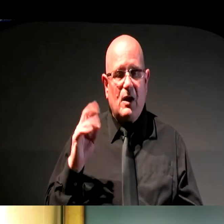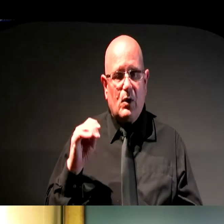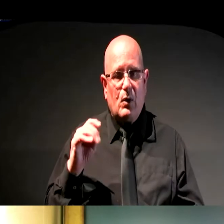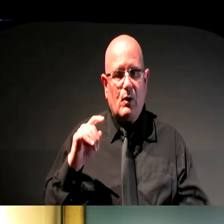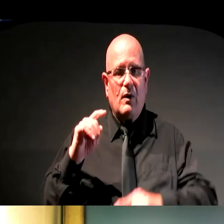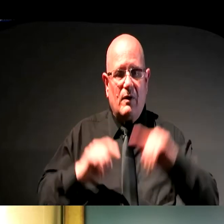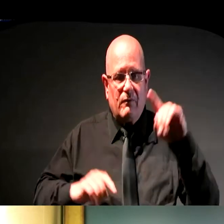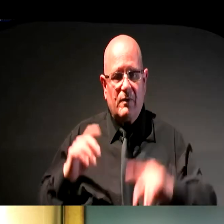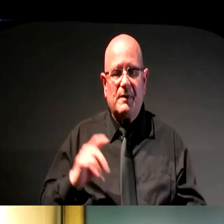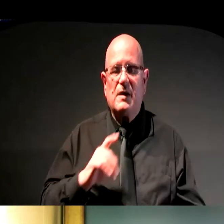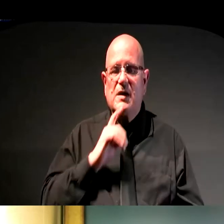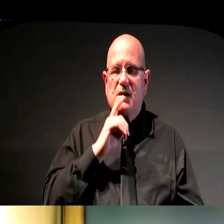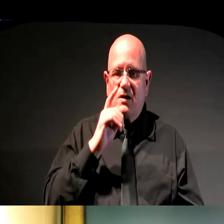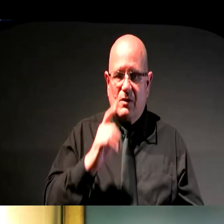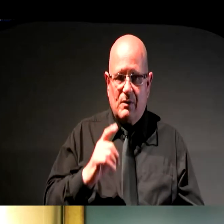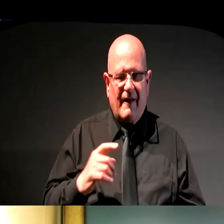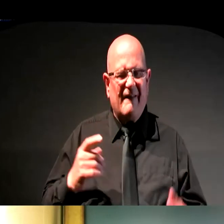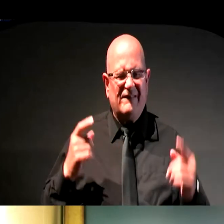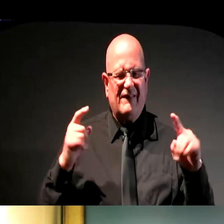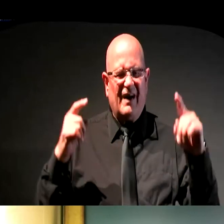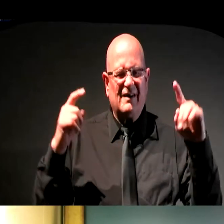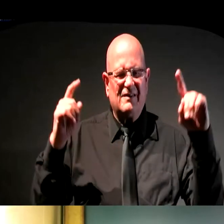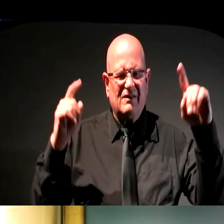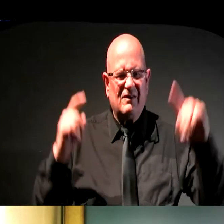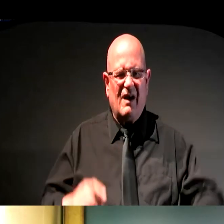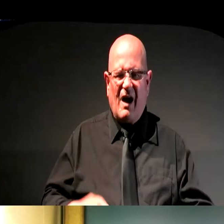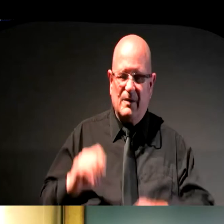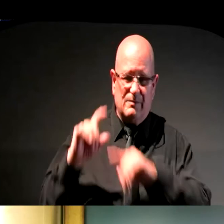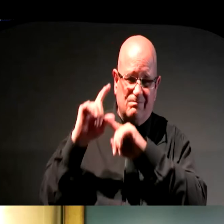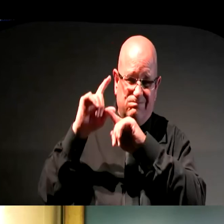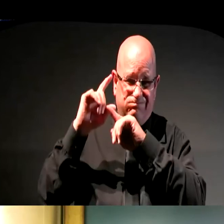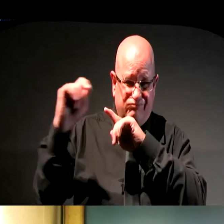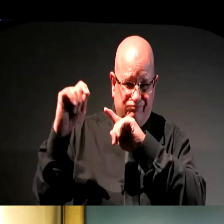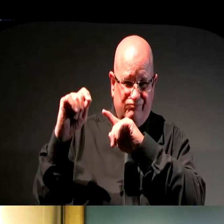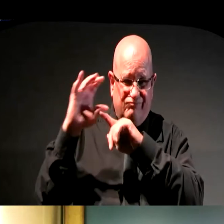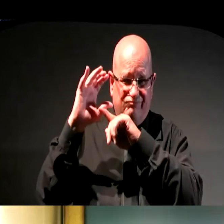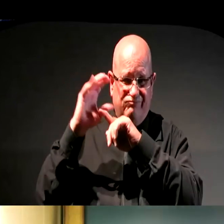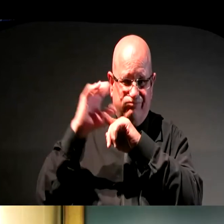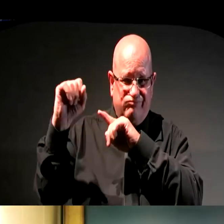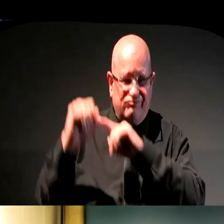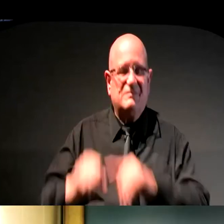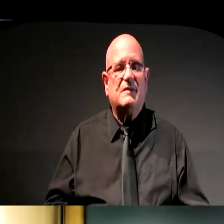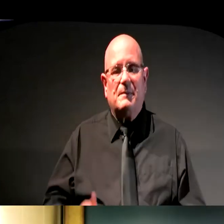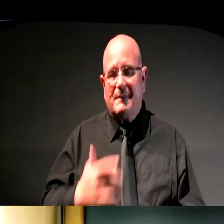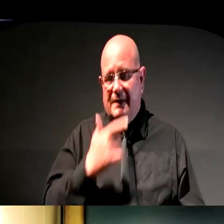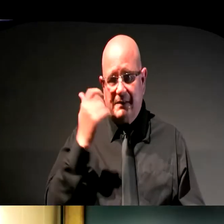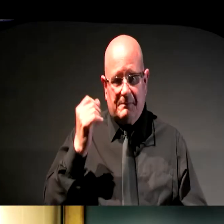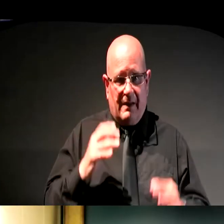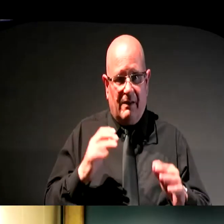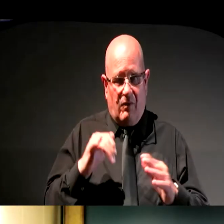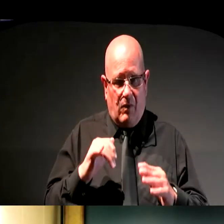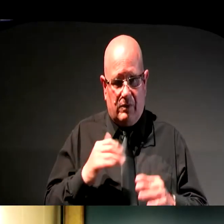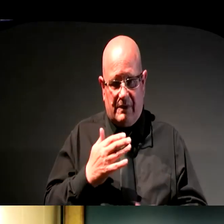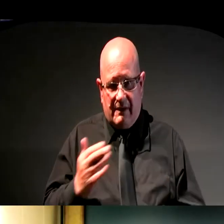be extremely effective, if not almost beyond what a neurotypical person is, because many of the distractions that happen